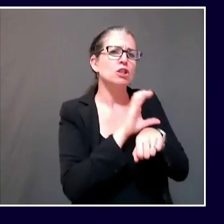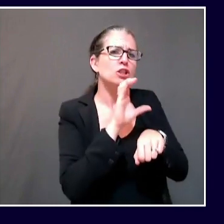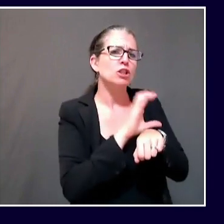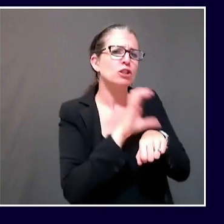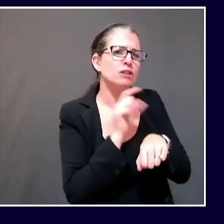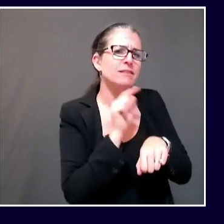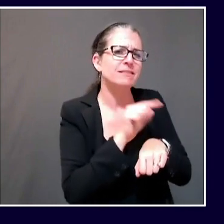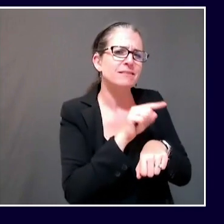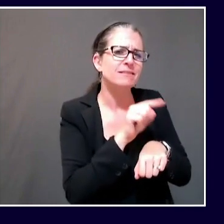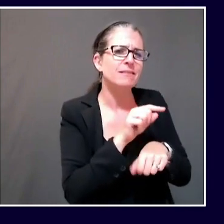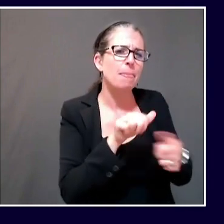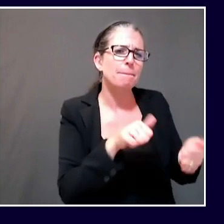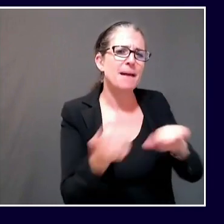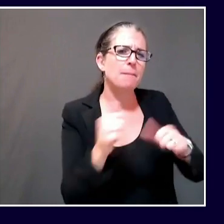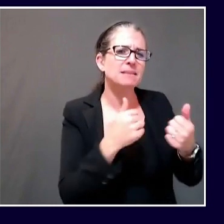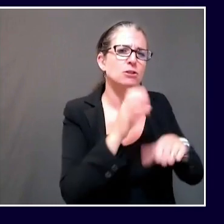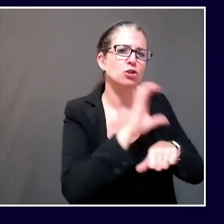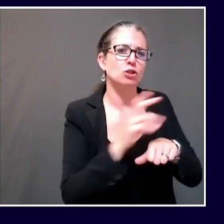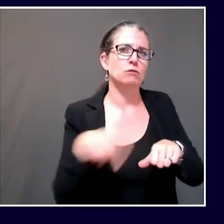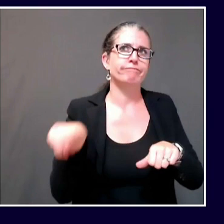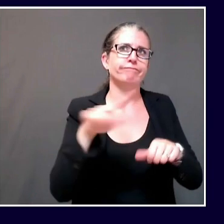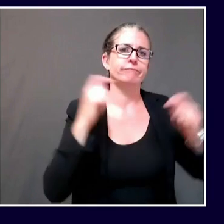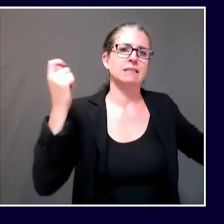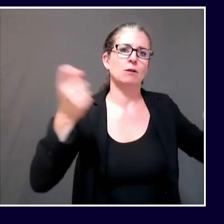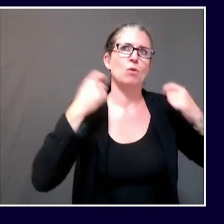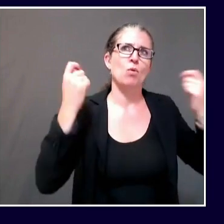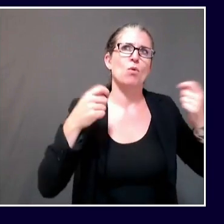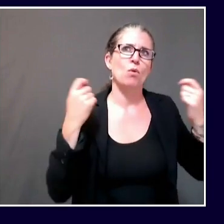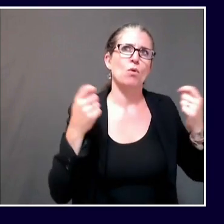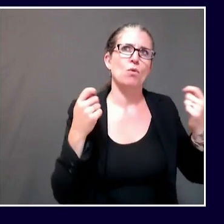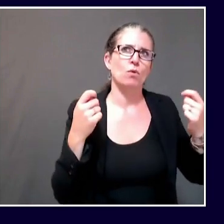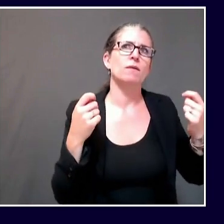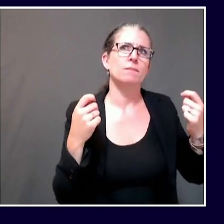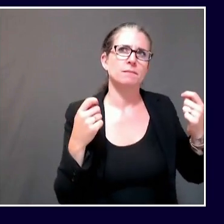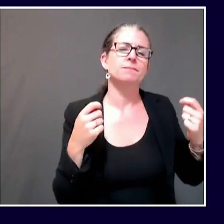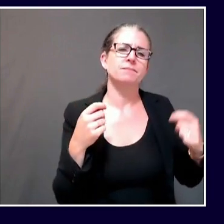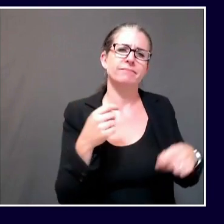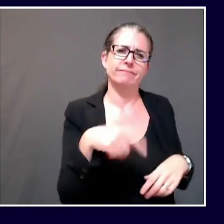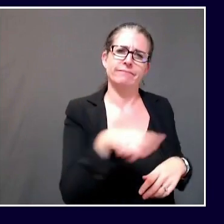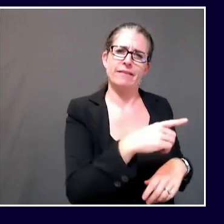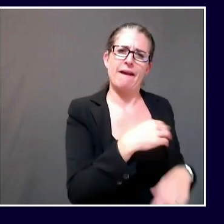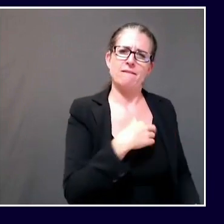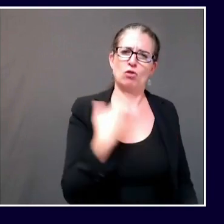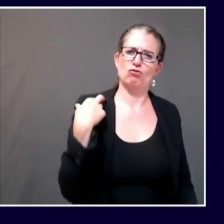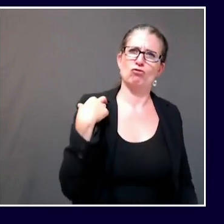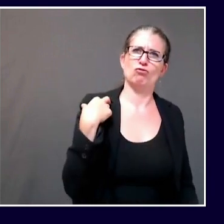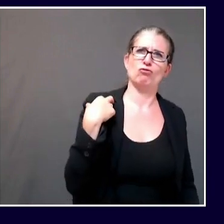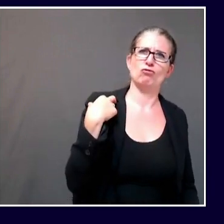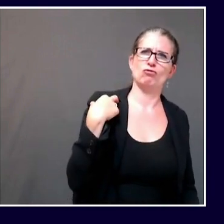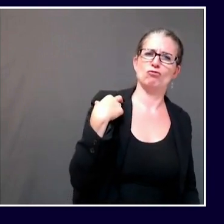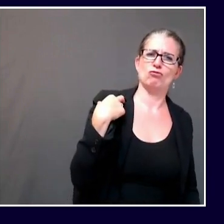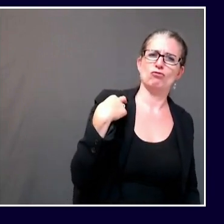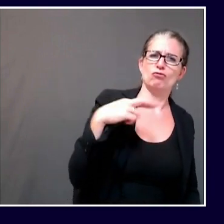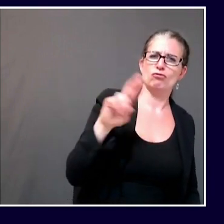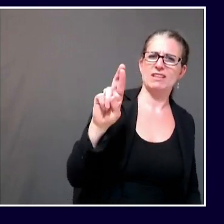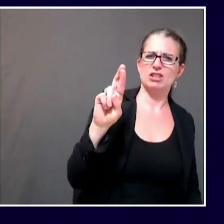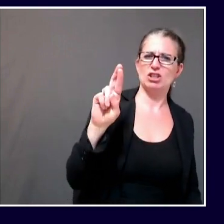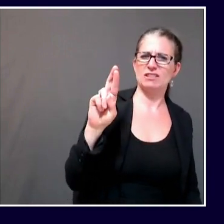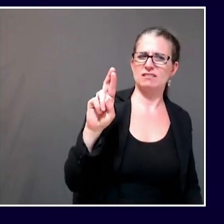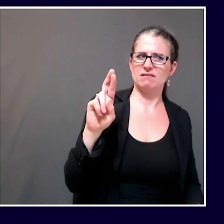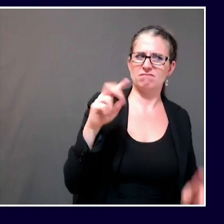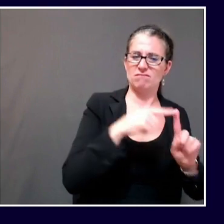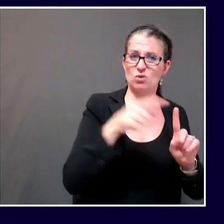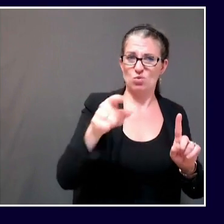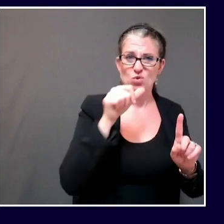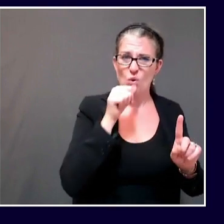liberty implications as relevant to the way enforcement is being carried out in this situation? And how is Maine CDC working